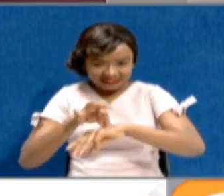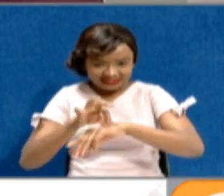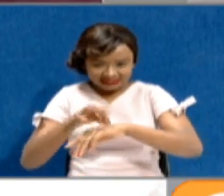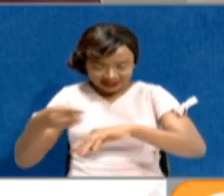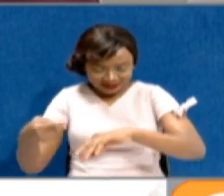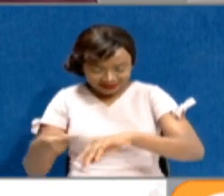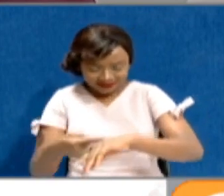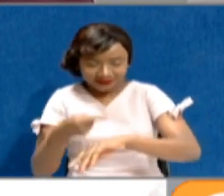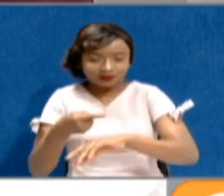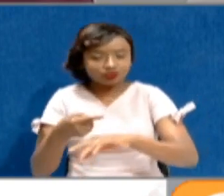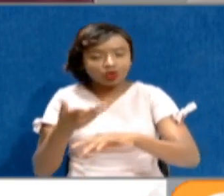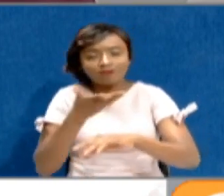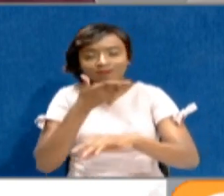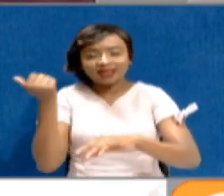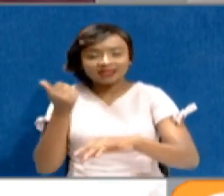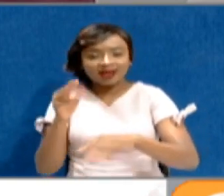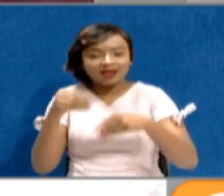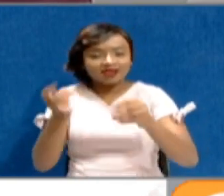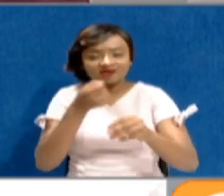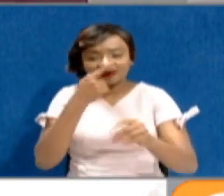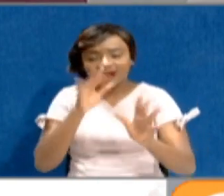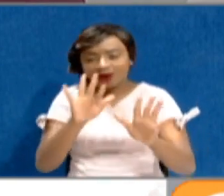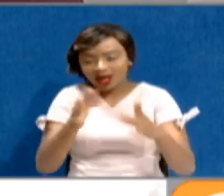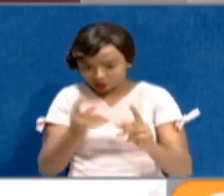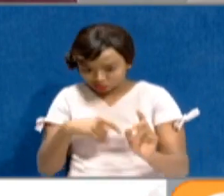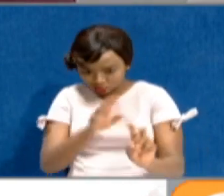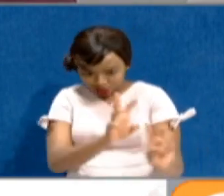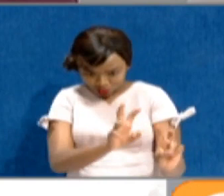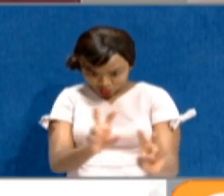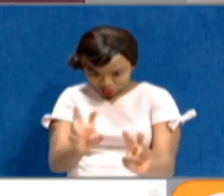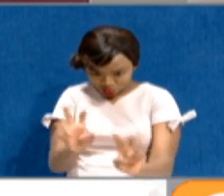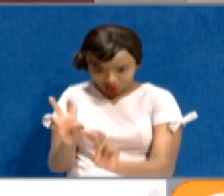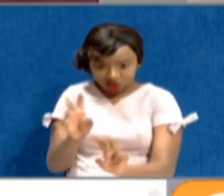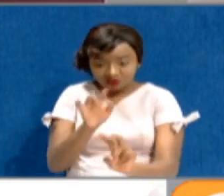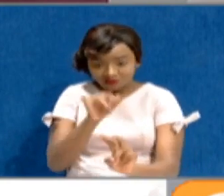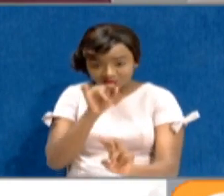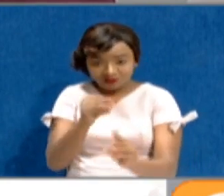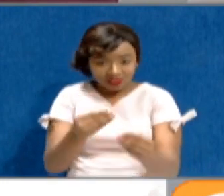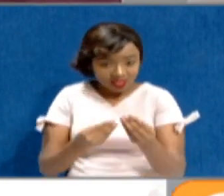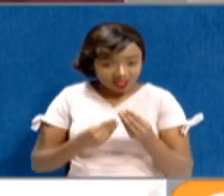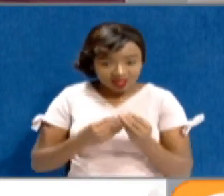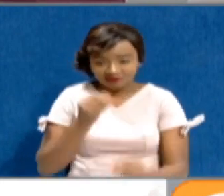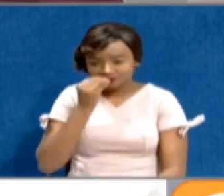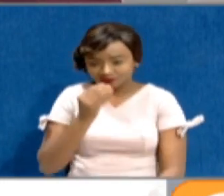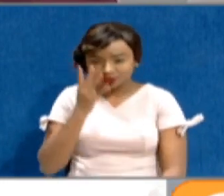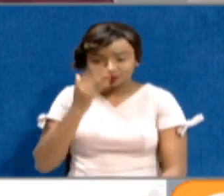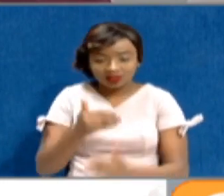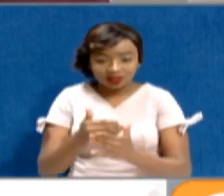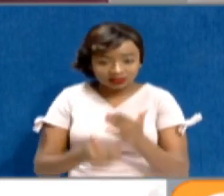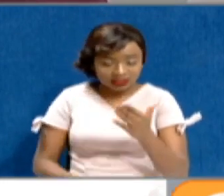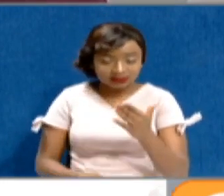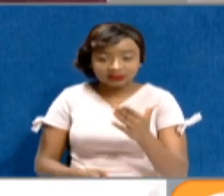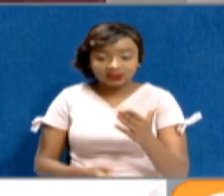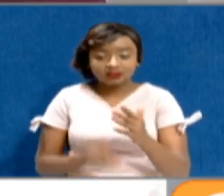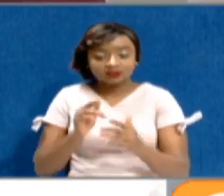taking a look at all of these things. What is the best mode of administration of the drug that'll give you the best outcome. Now,